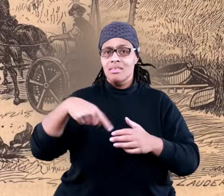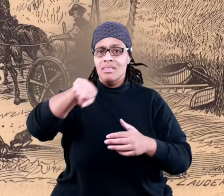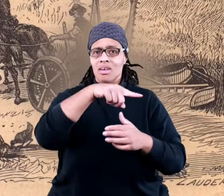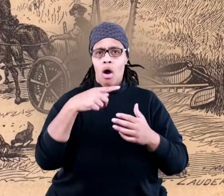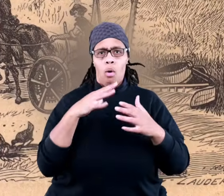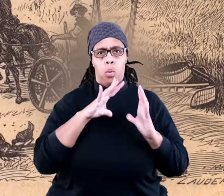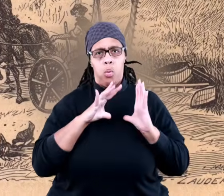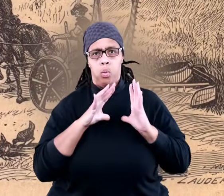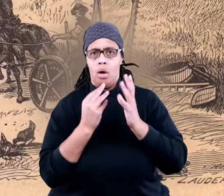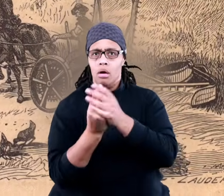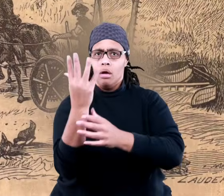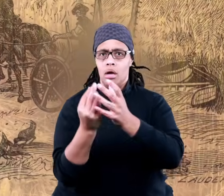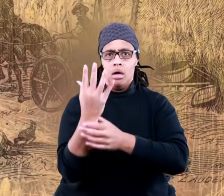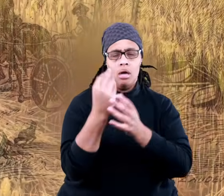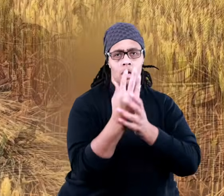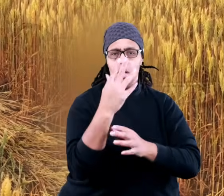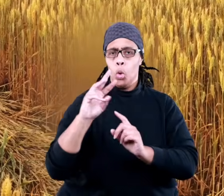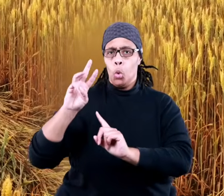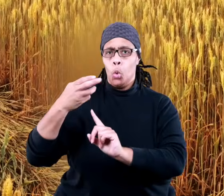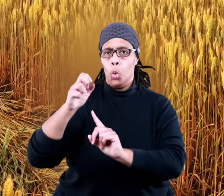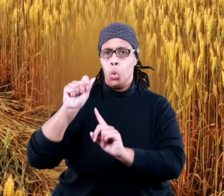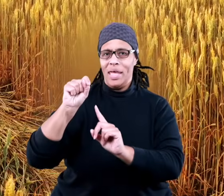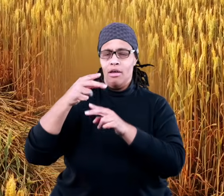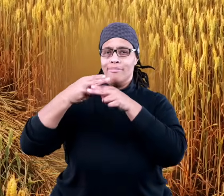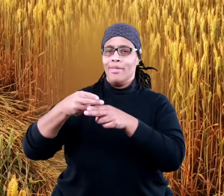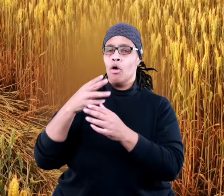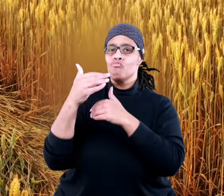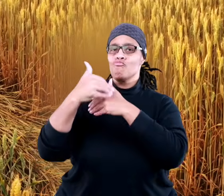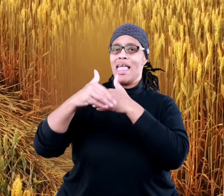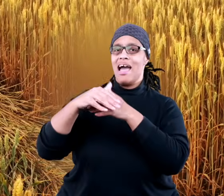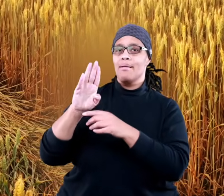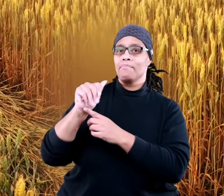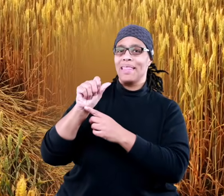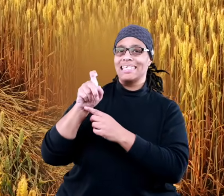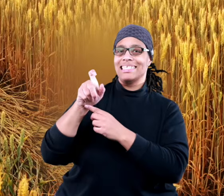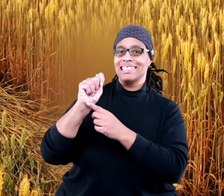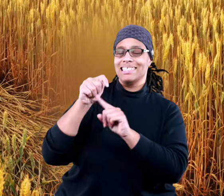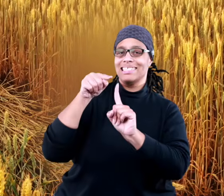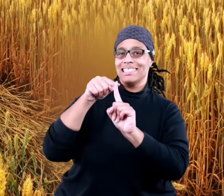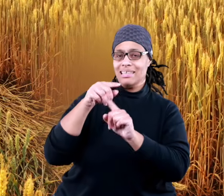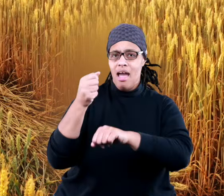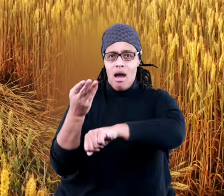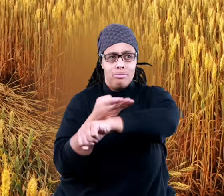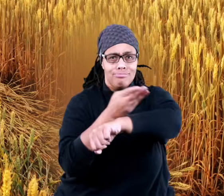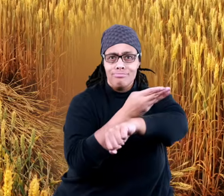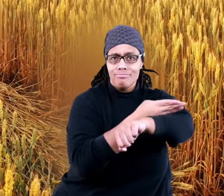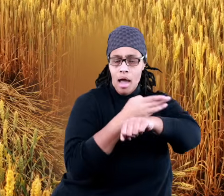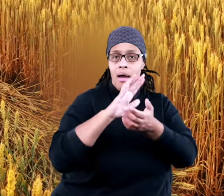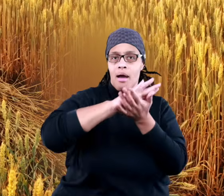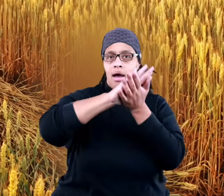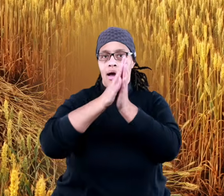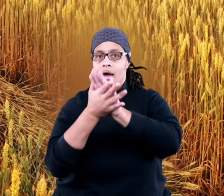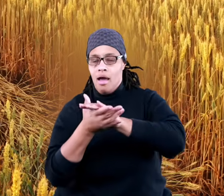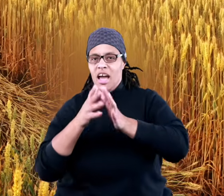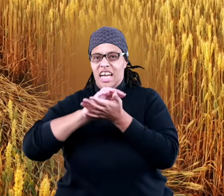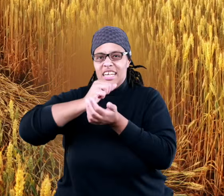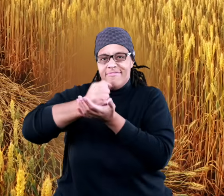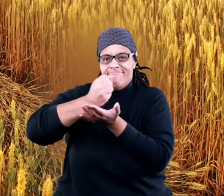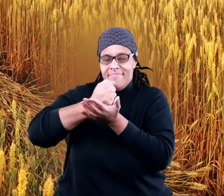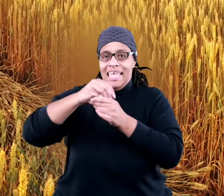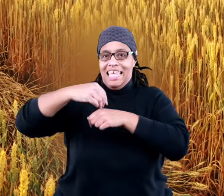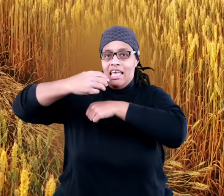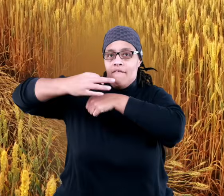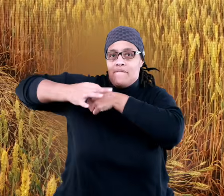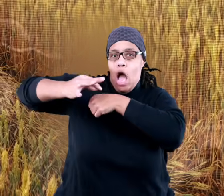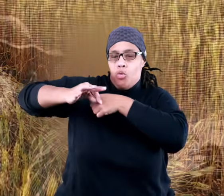farming and considered the breadbasket, since fields of wheat could be harvested and ground into flour